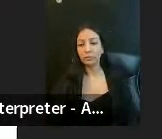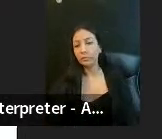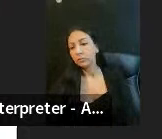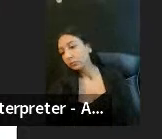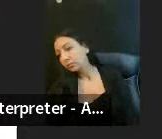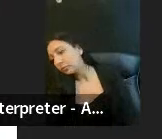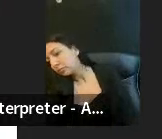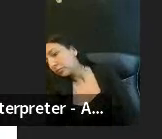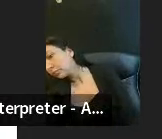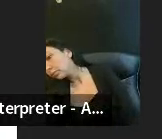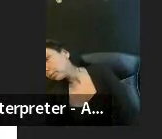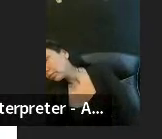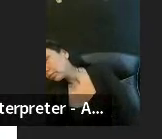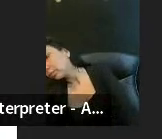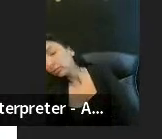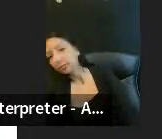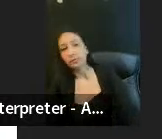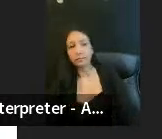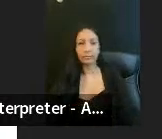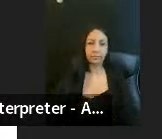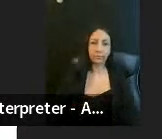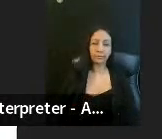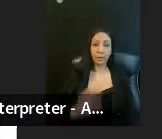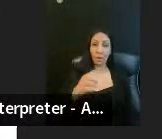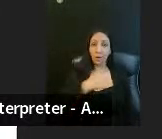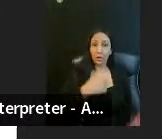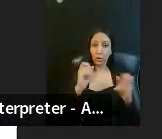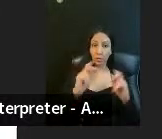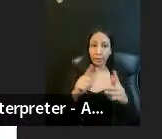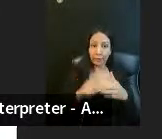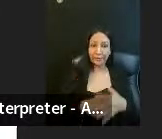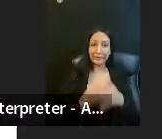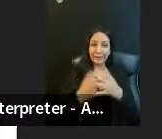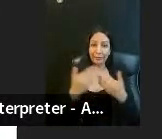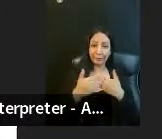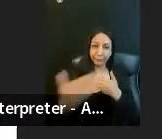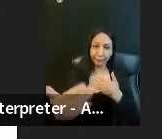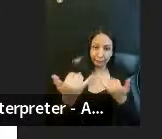Please proceed with the presentation. Sorry for the inconvenience.